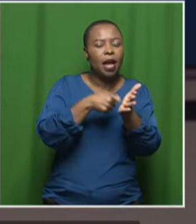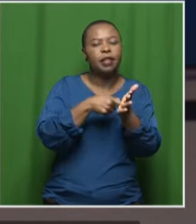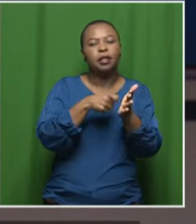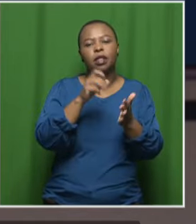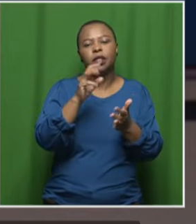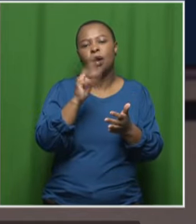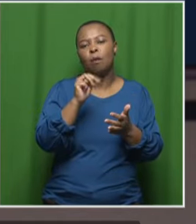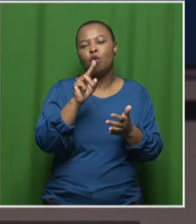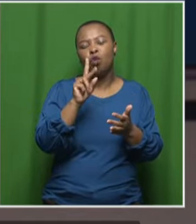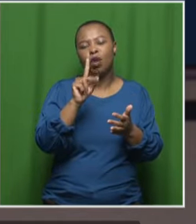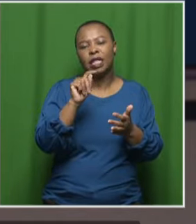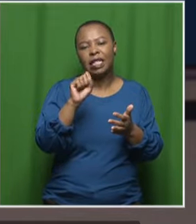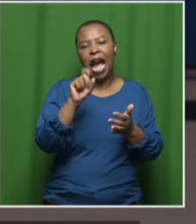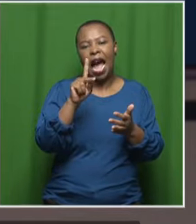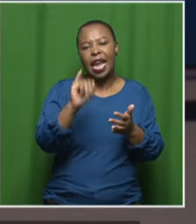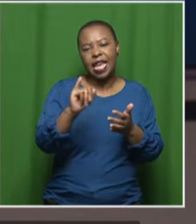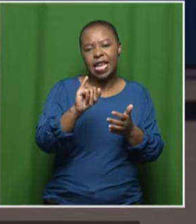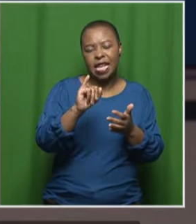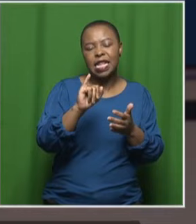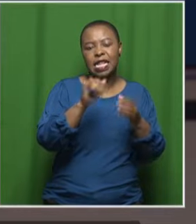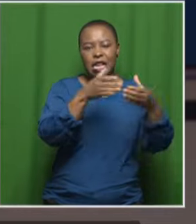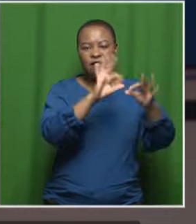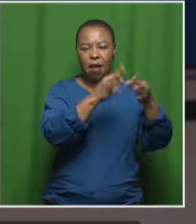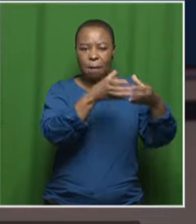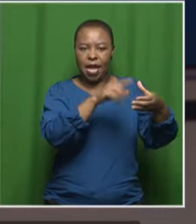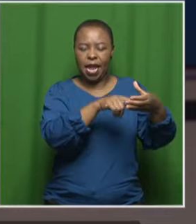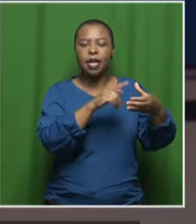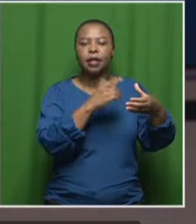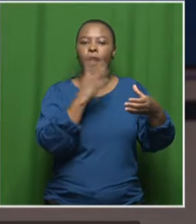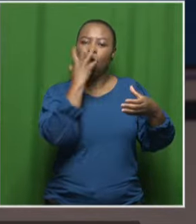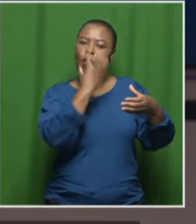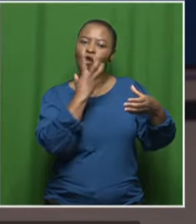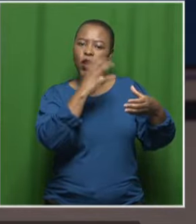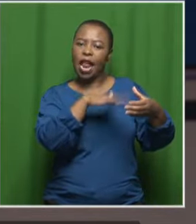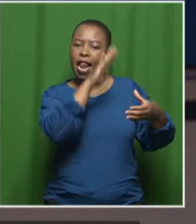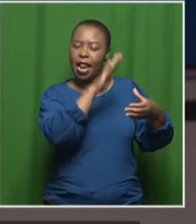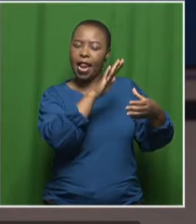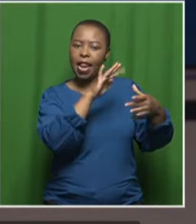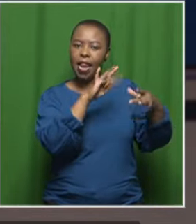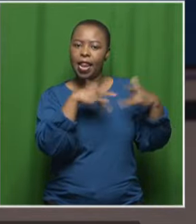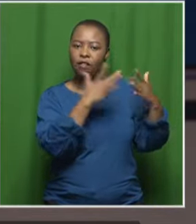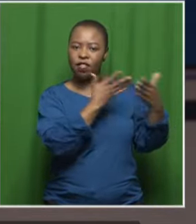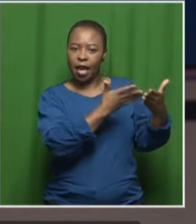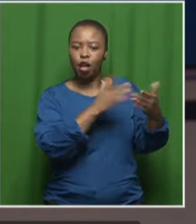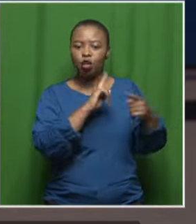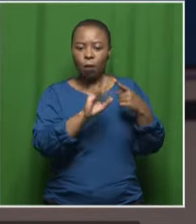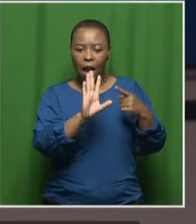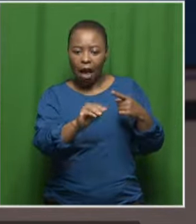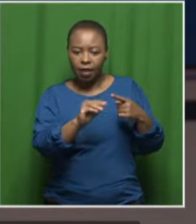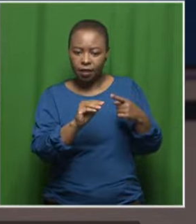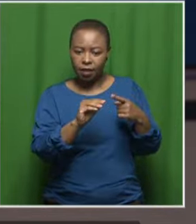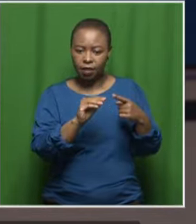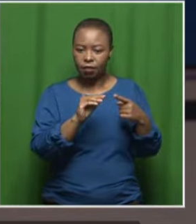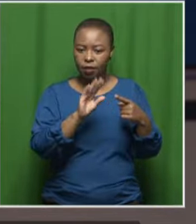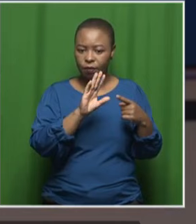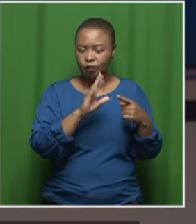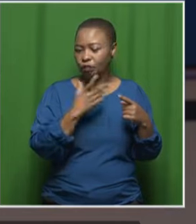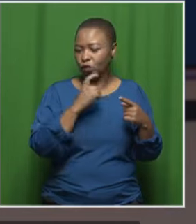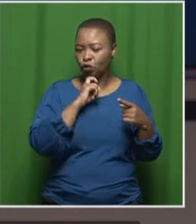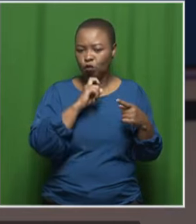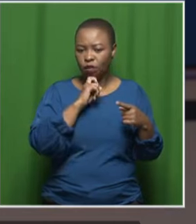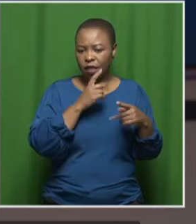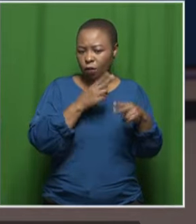Motsakis. We lived in Bloemfontein at the time. And then just because I asked to use the bathroom, Mrs. Motsakis just turned